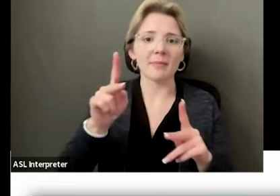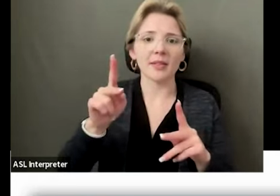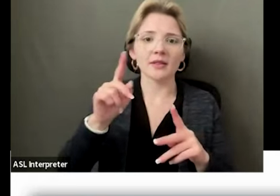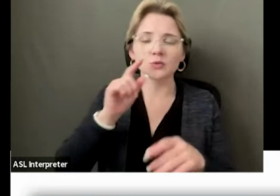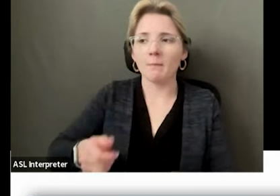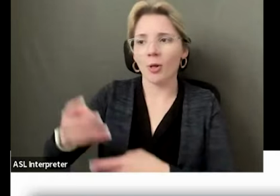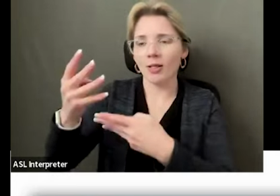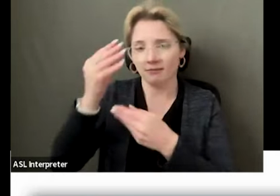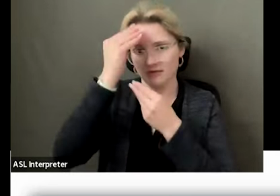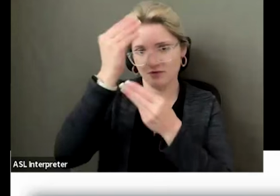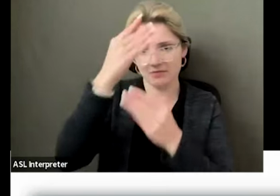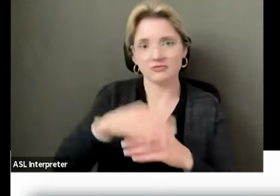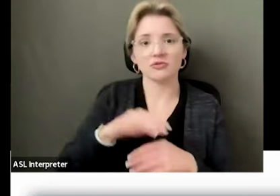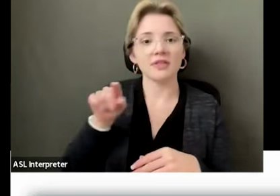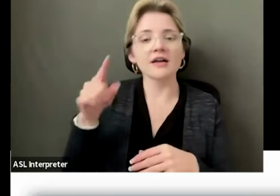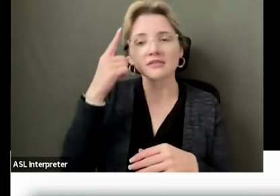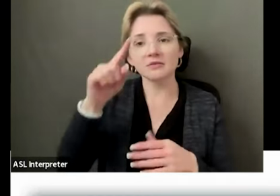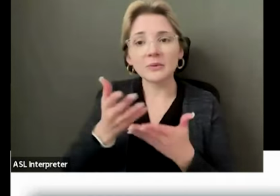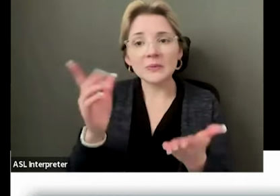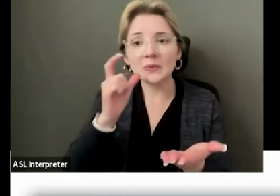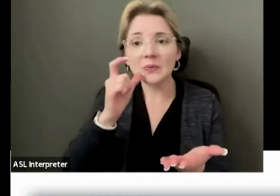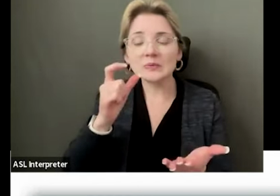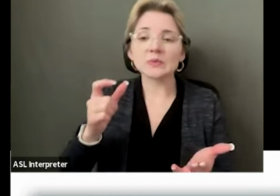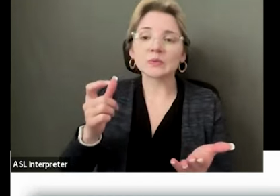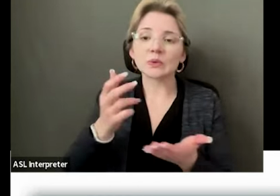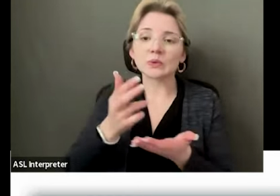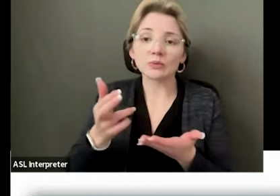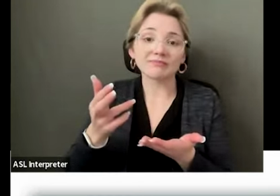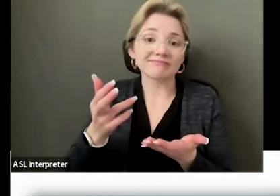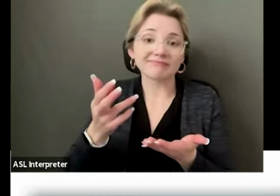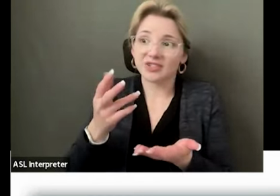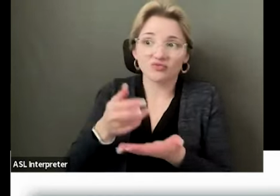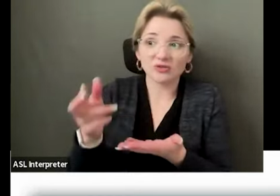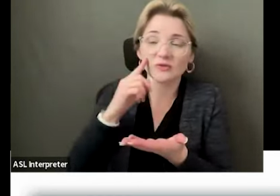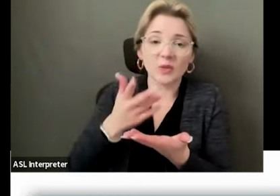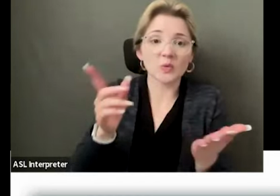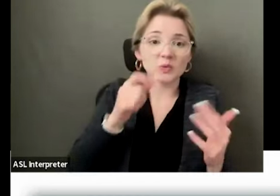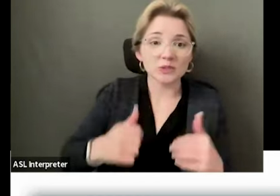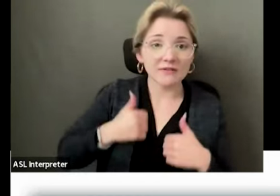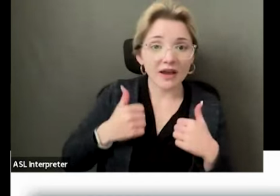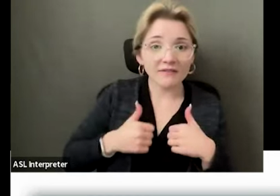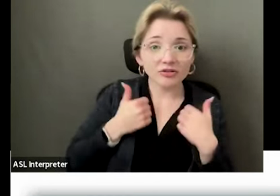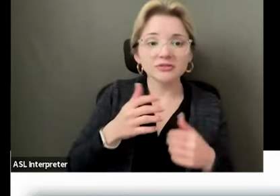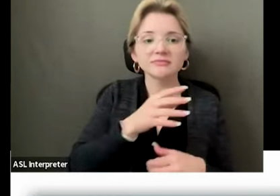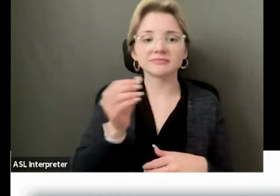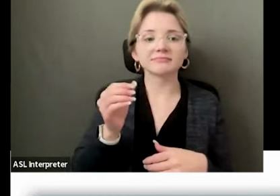for survivors, how to file a VAWA complaint with the FHEO, the Fair Housing and Equal